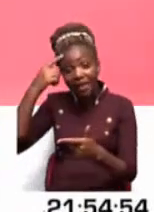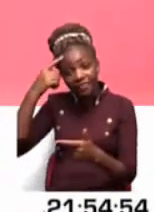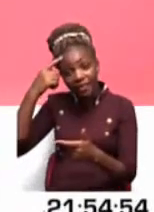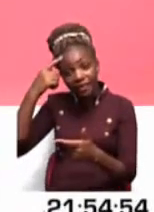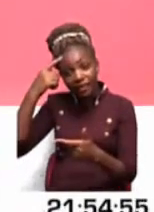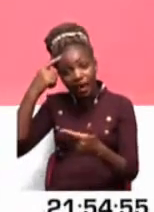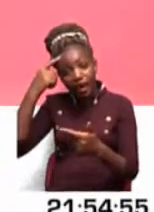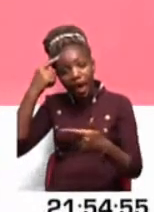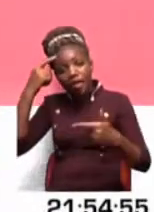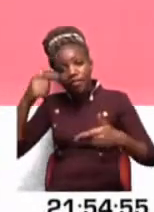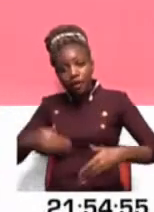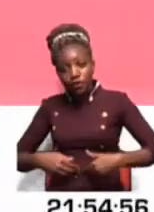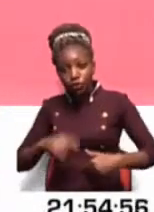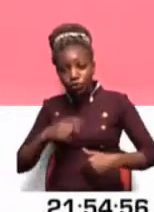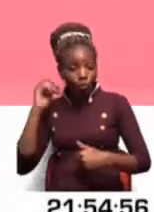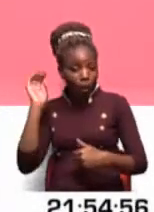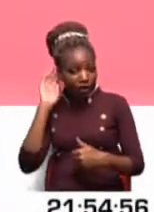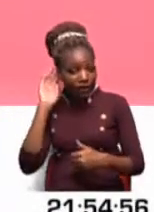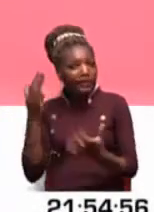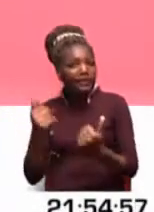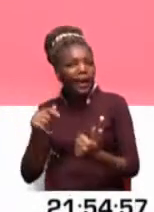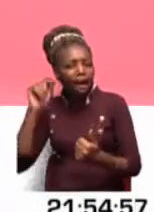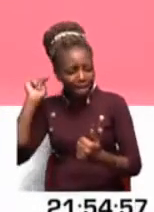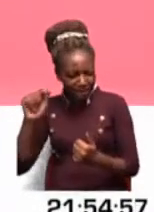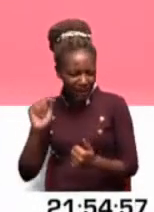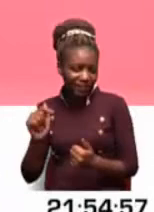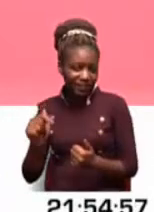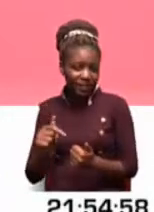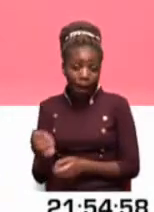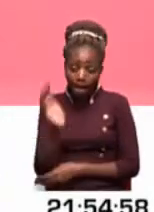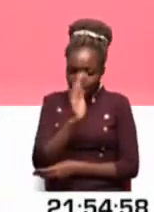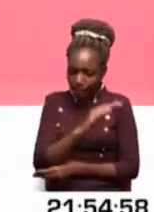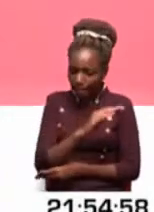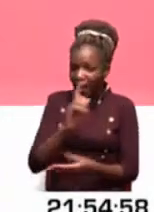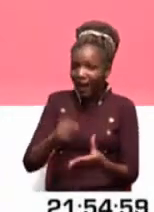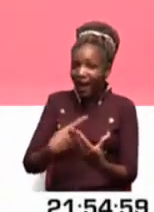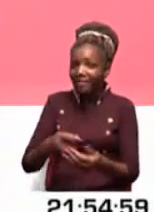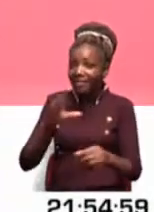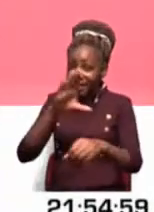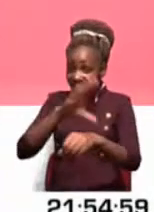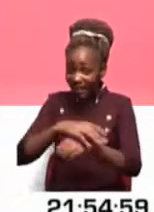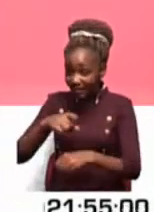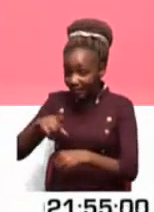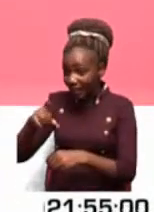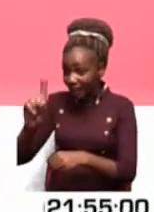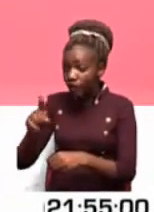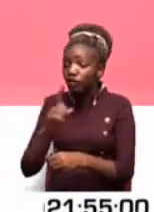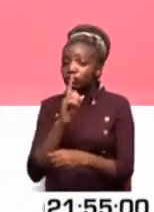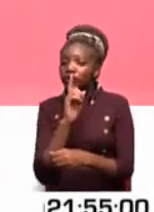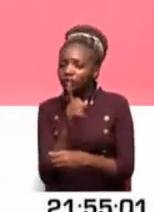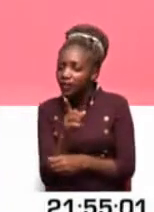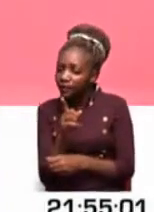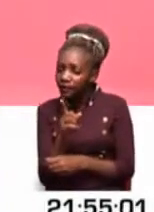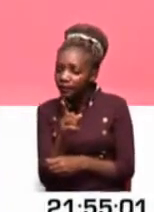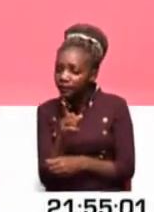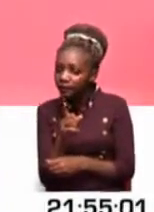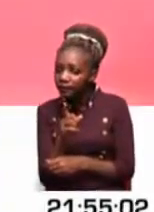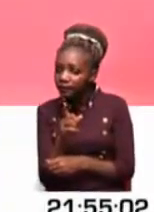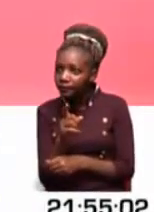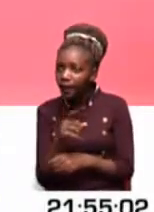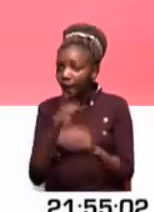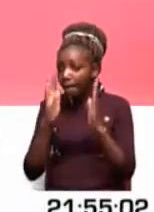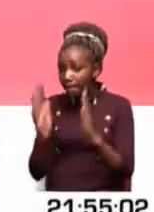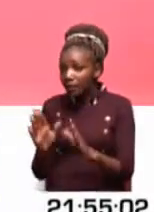us tonight must go back to the drawing board and tell and get themselves to the point of reality that, look, no one is going to just give it to